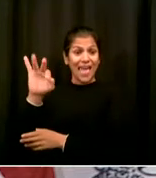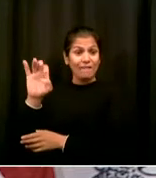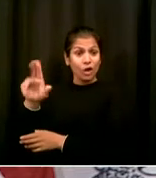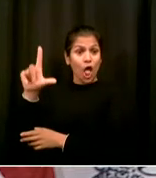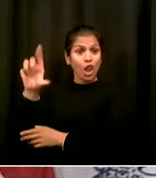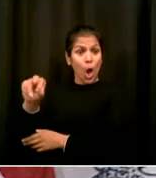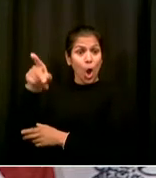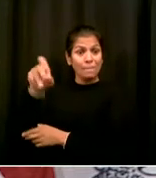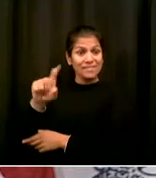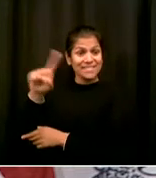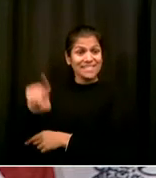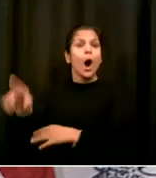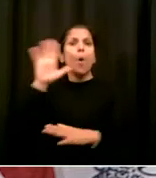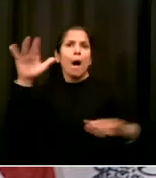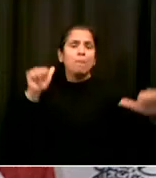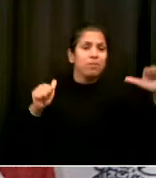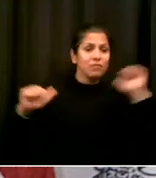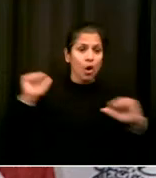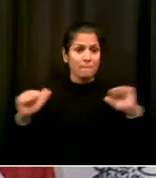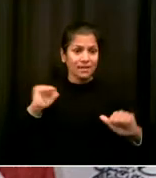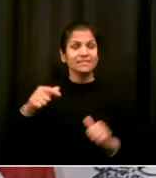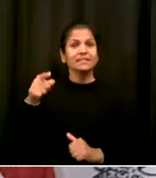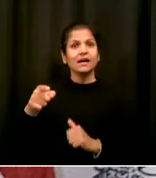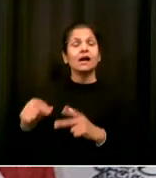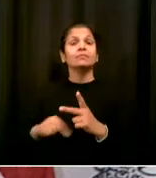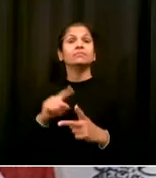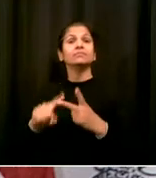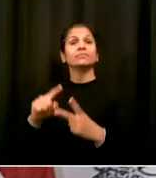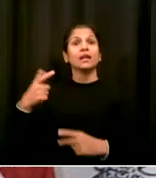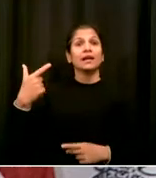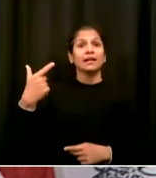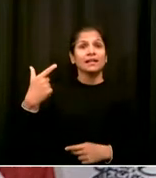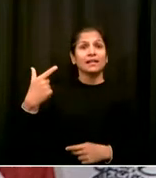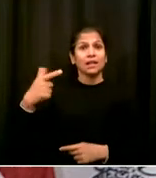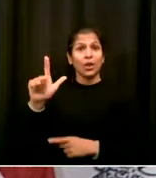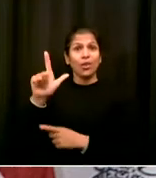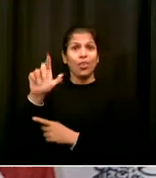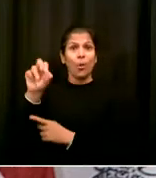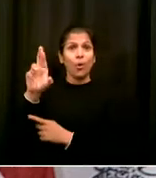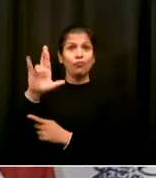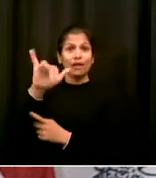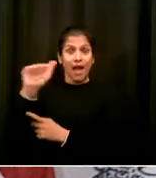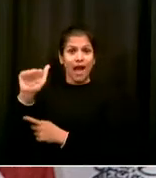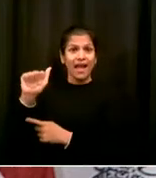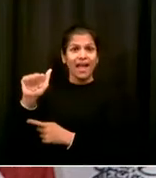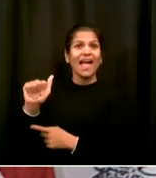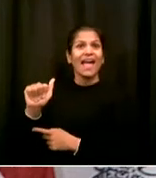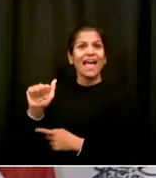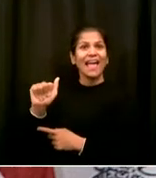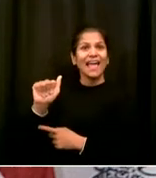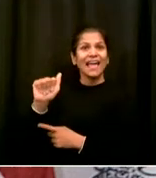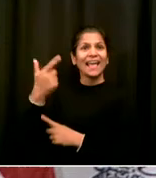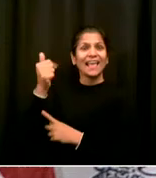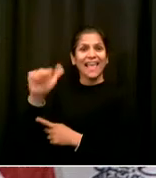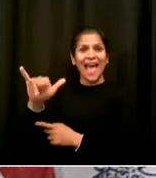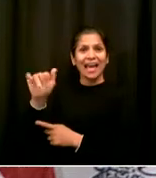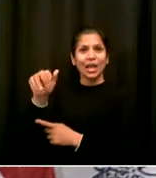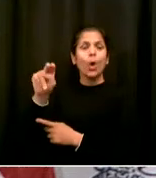singing I Will Survive. I can't think of a more amazing, special, and appropriate song for this